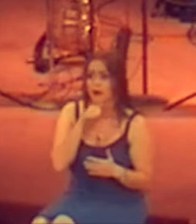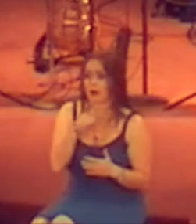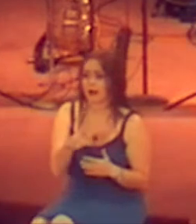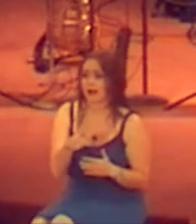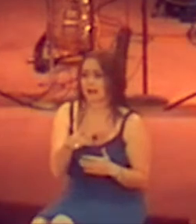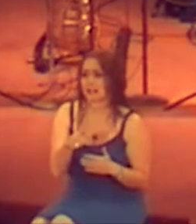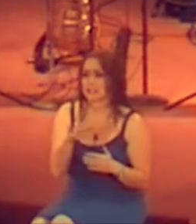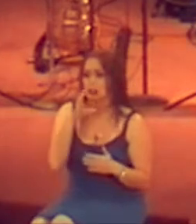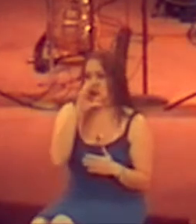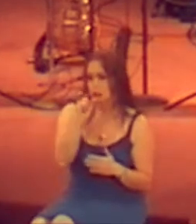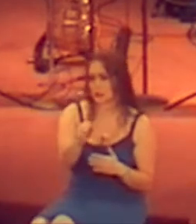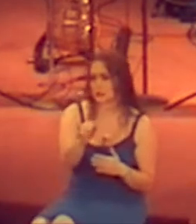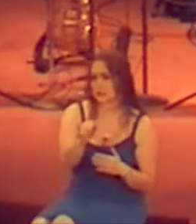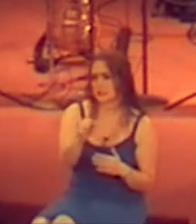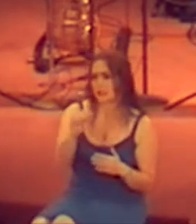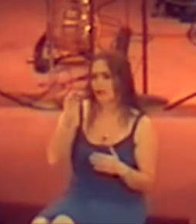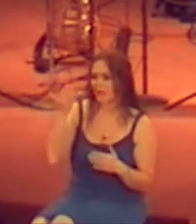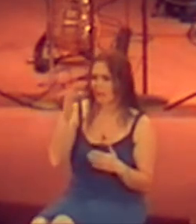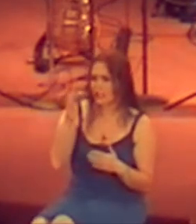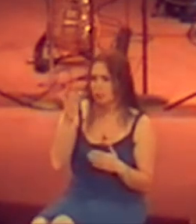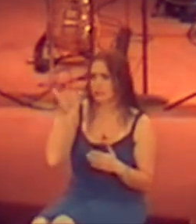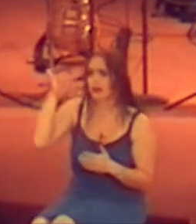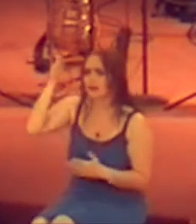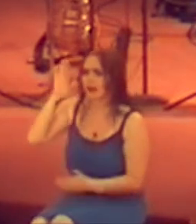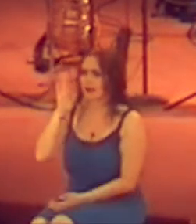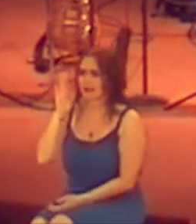of the divine.